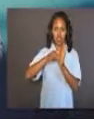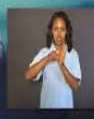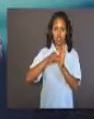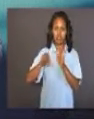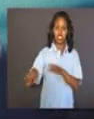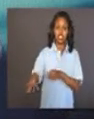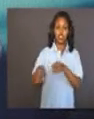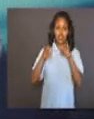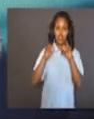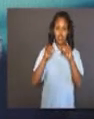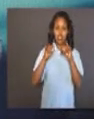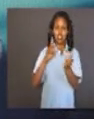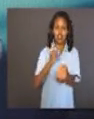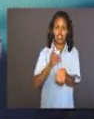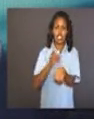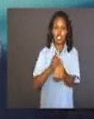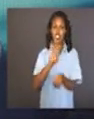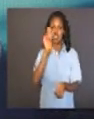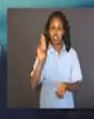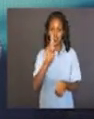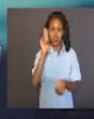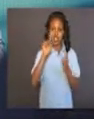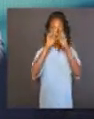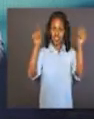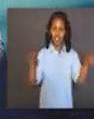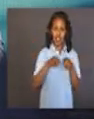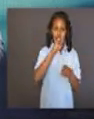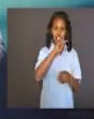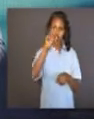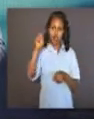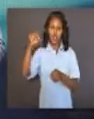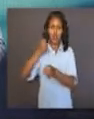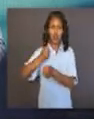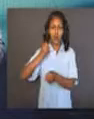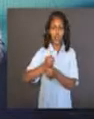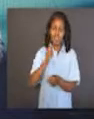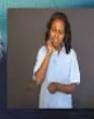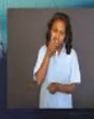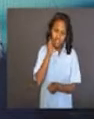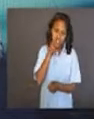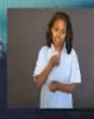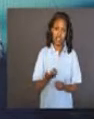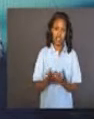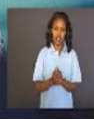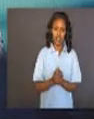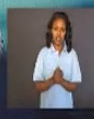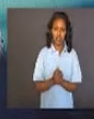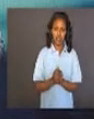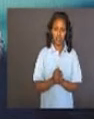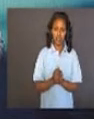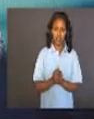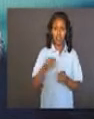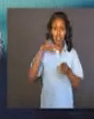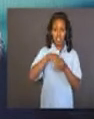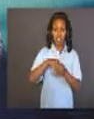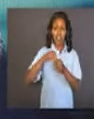Students, doctors use oscilloscopes in their work every day.